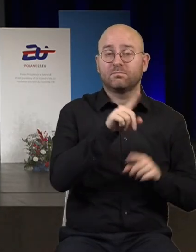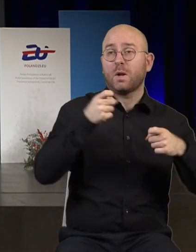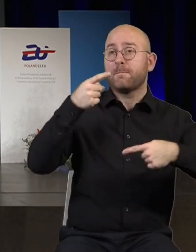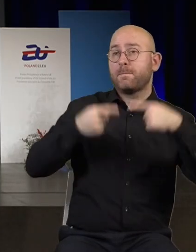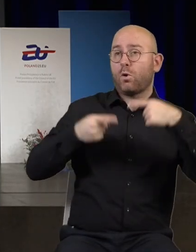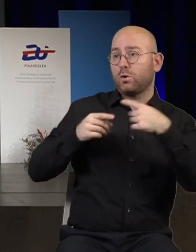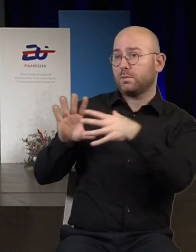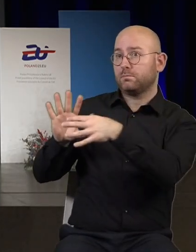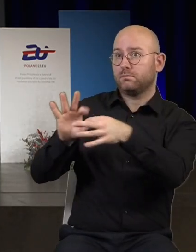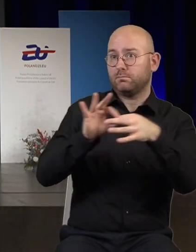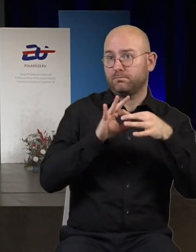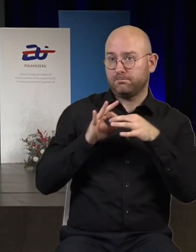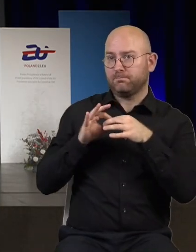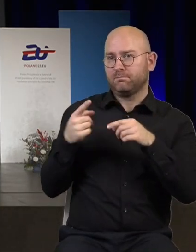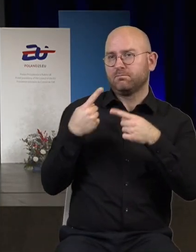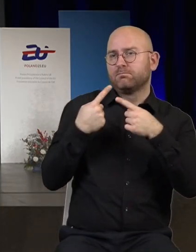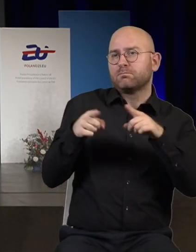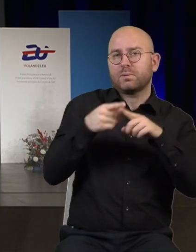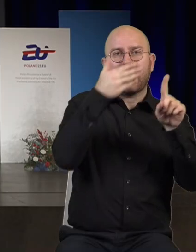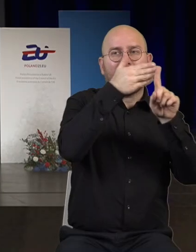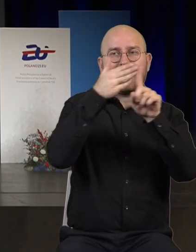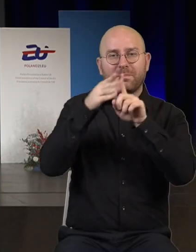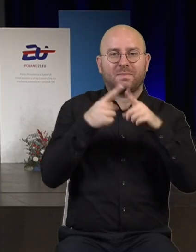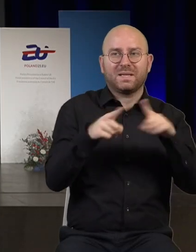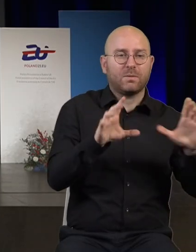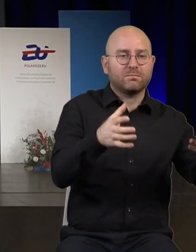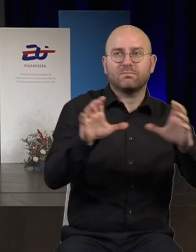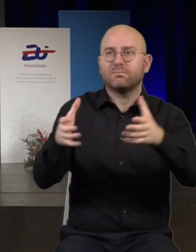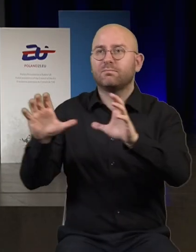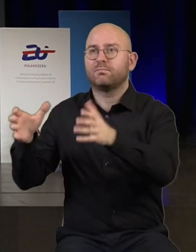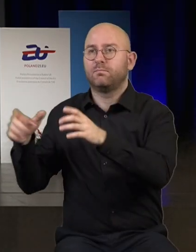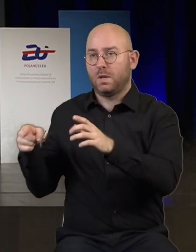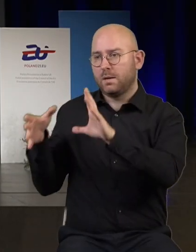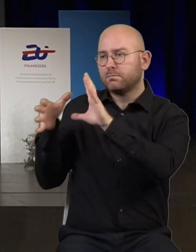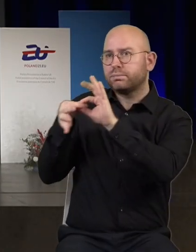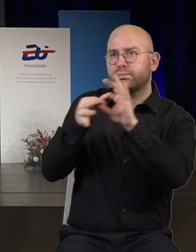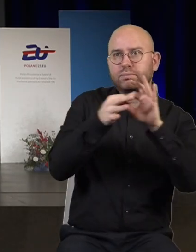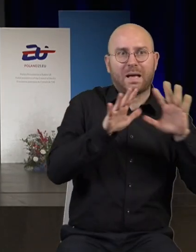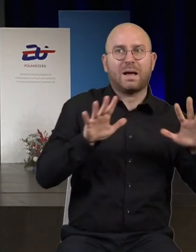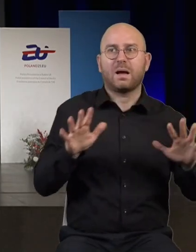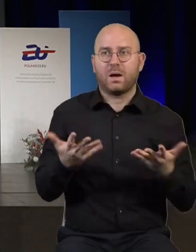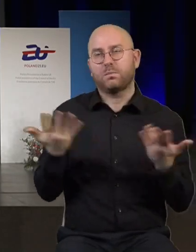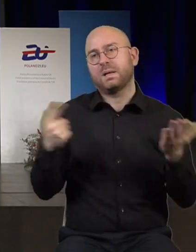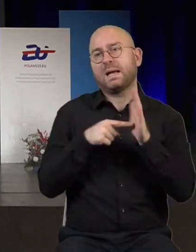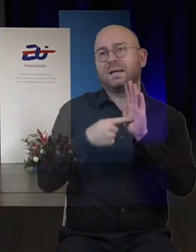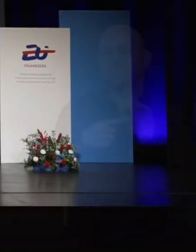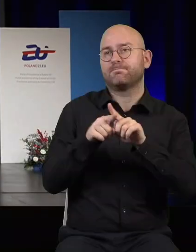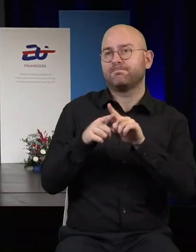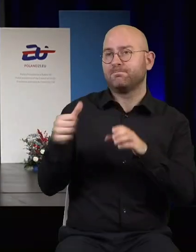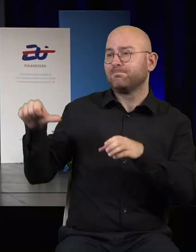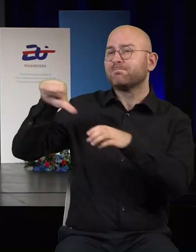the decarbonization in this concrete case. So thank you. Thank you very much